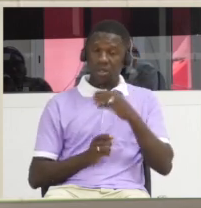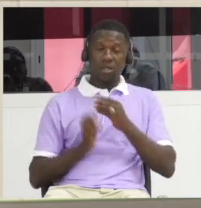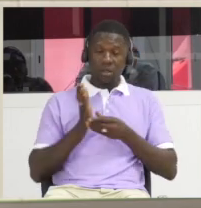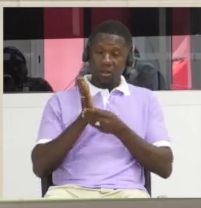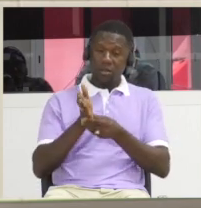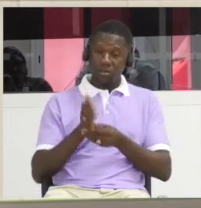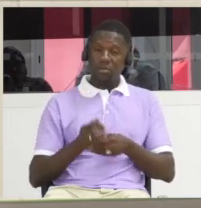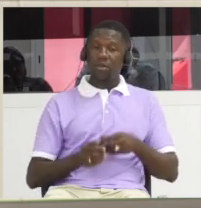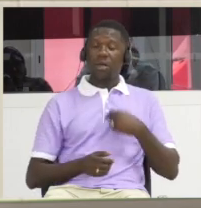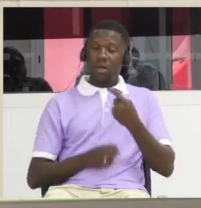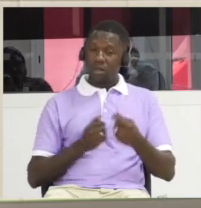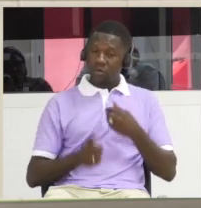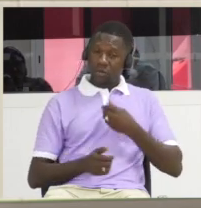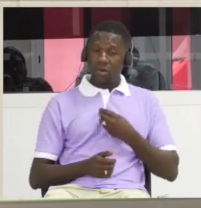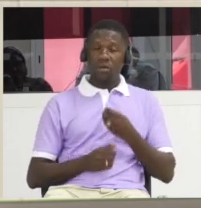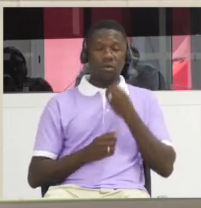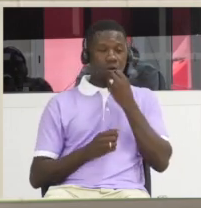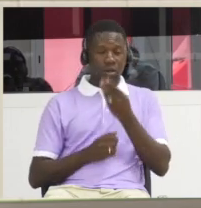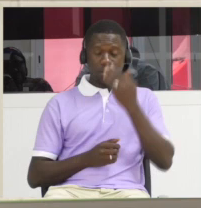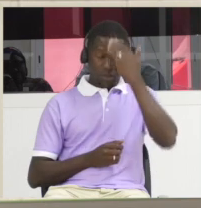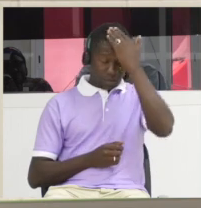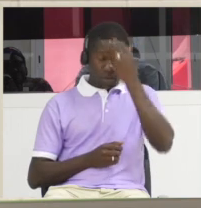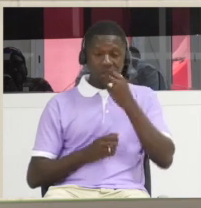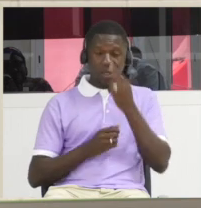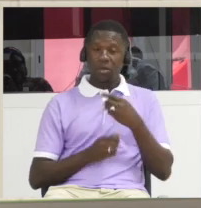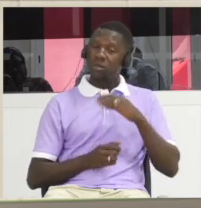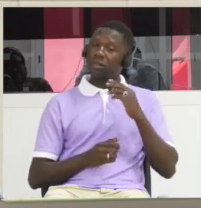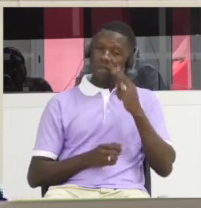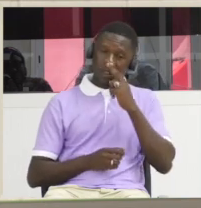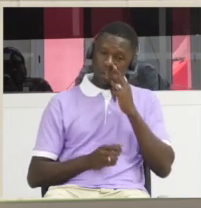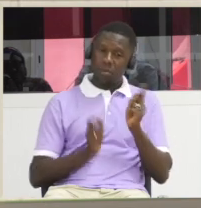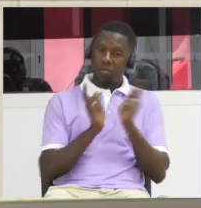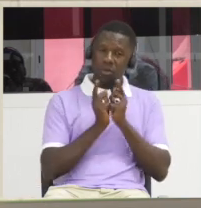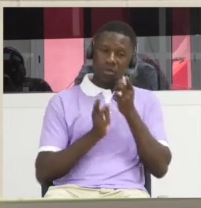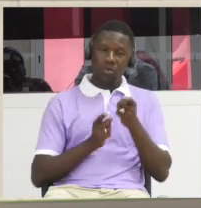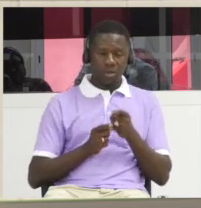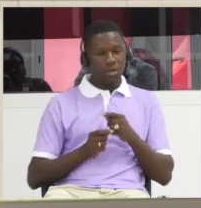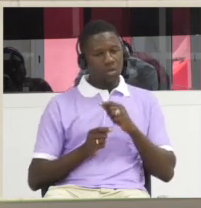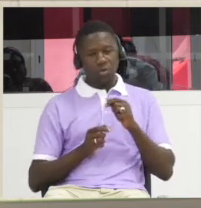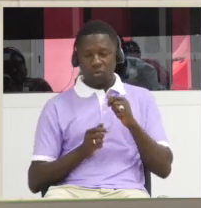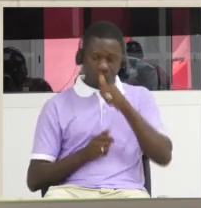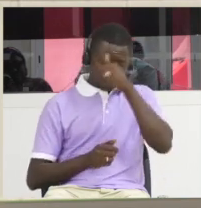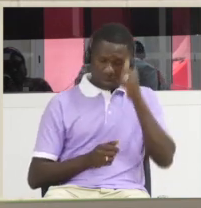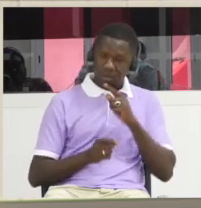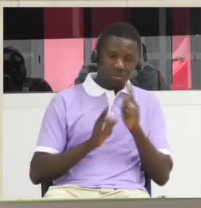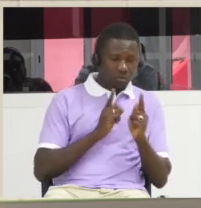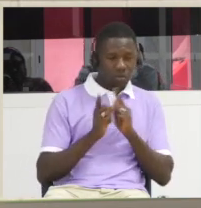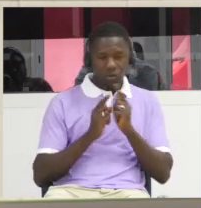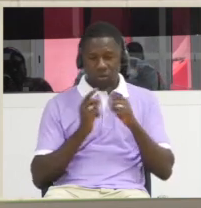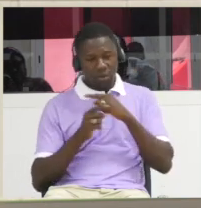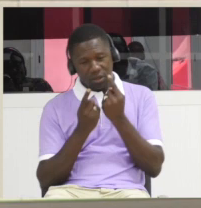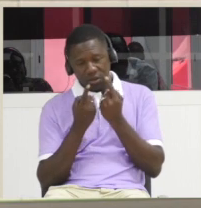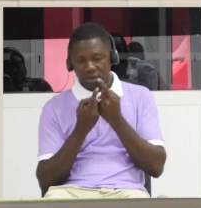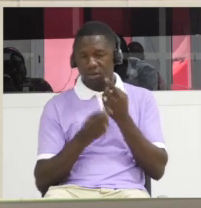by the president to come and meet you and work out the modalities